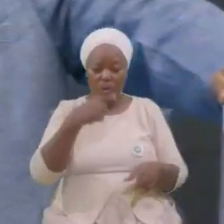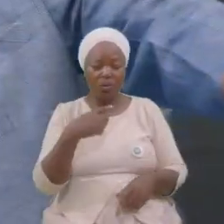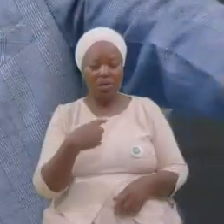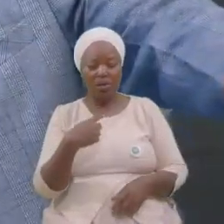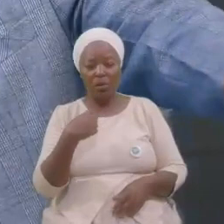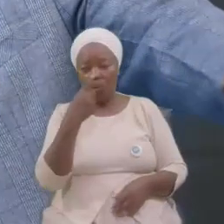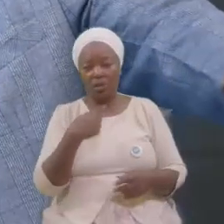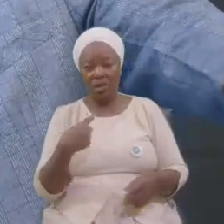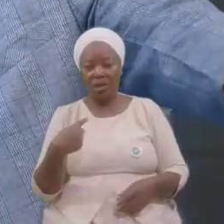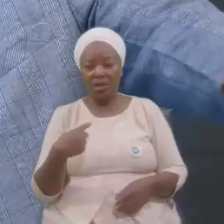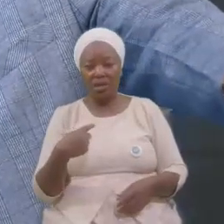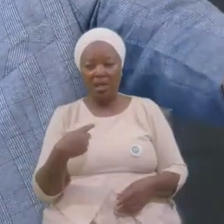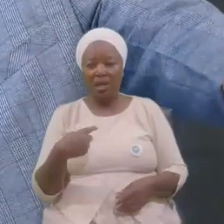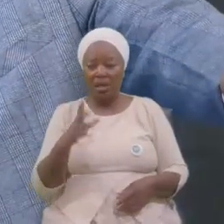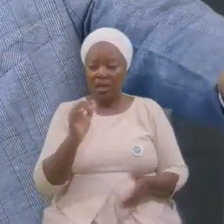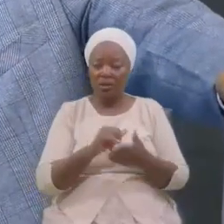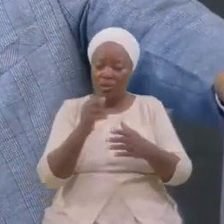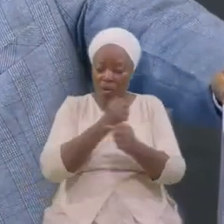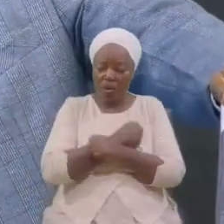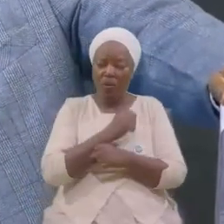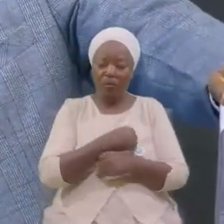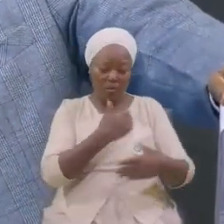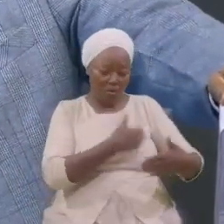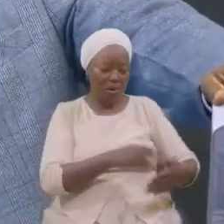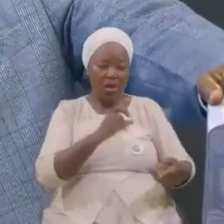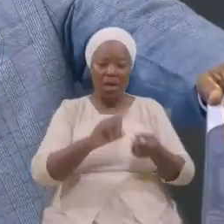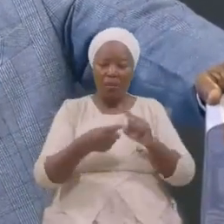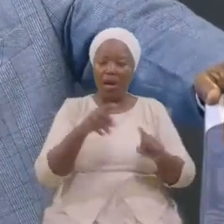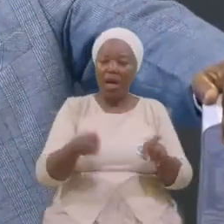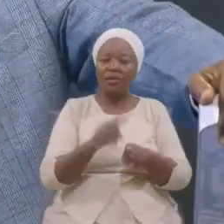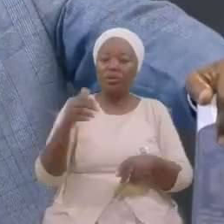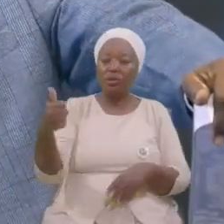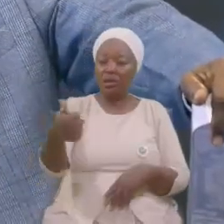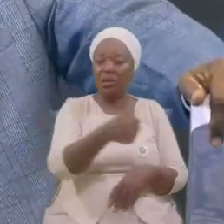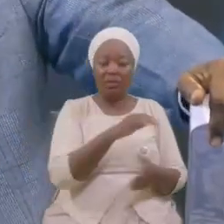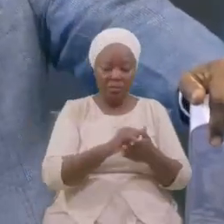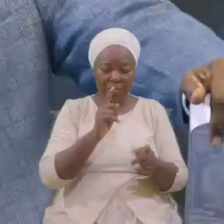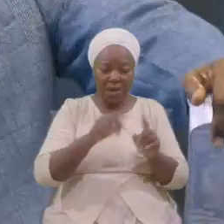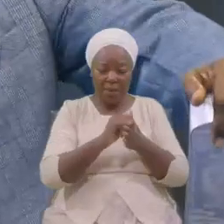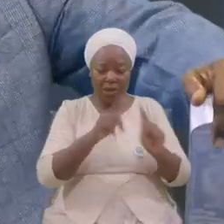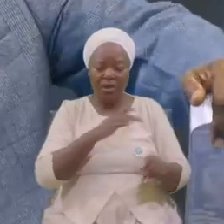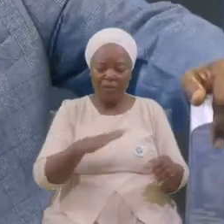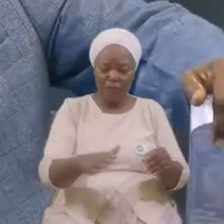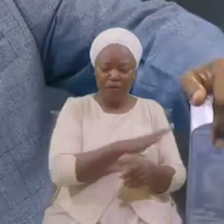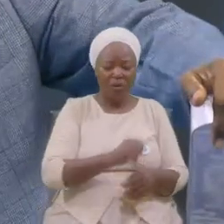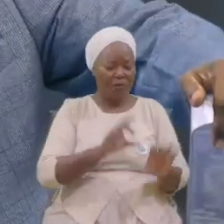love your neighbor as yourself, is full of hatred, full of malice, and full of animosity,